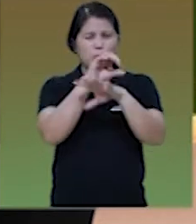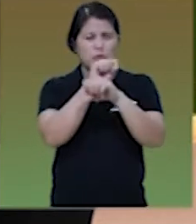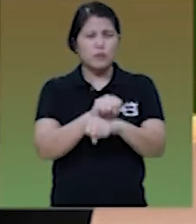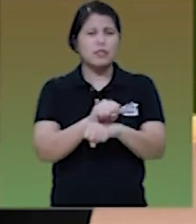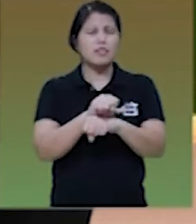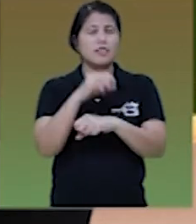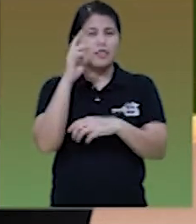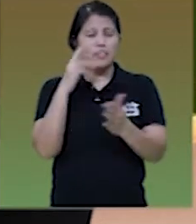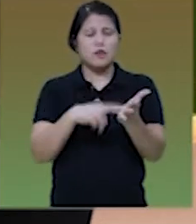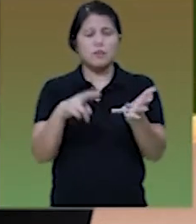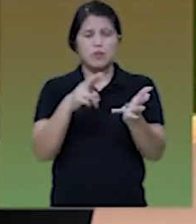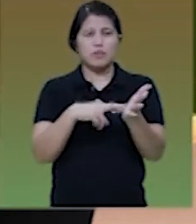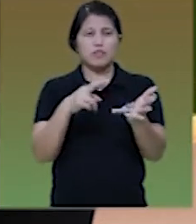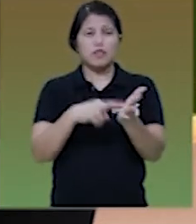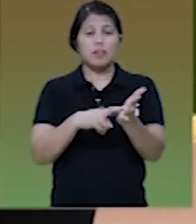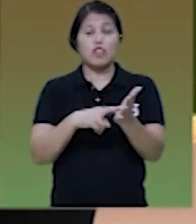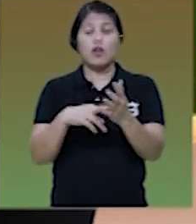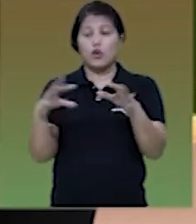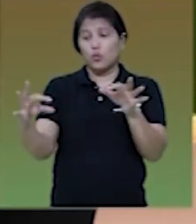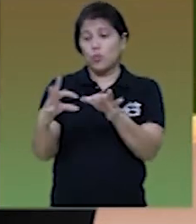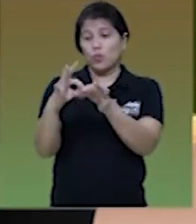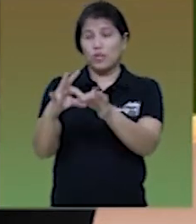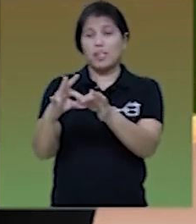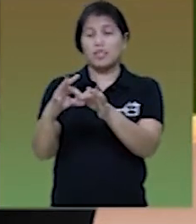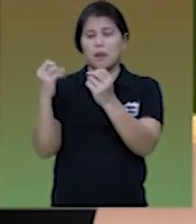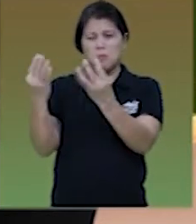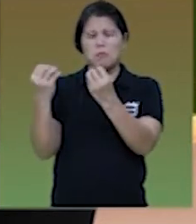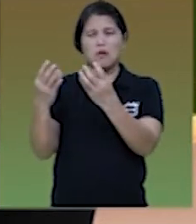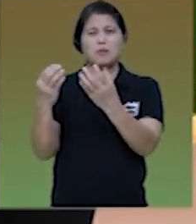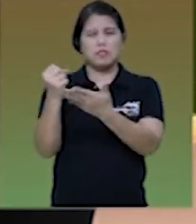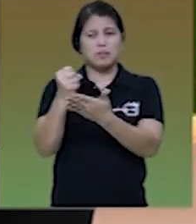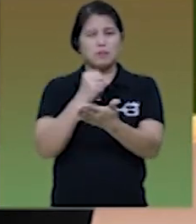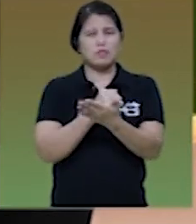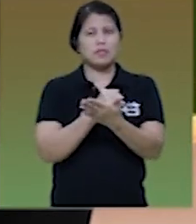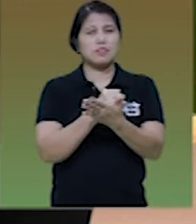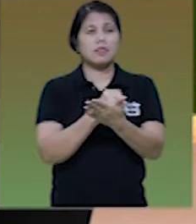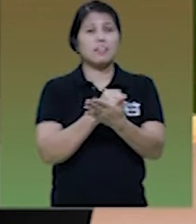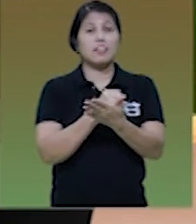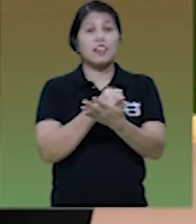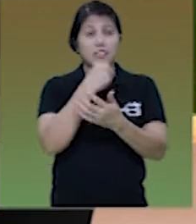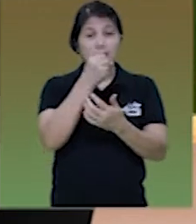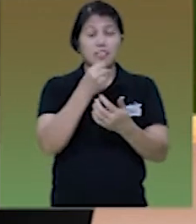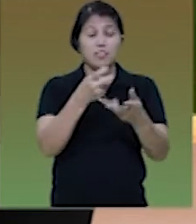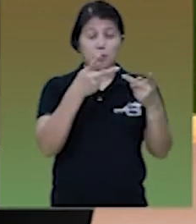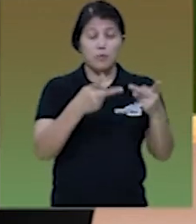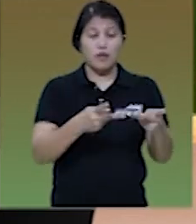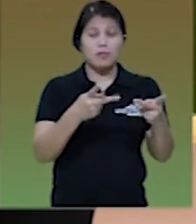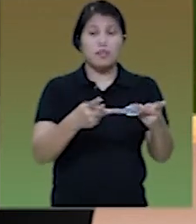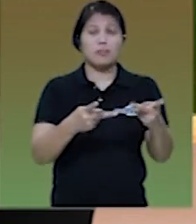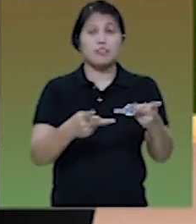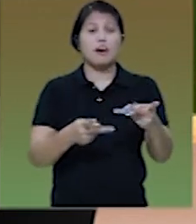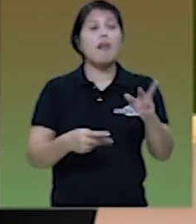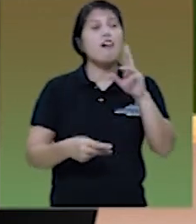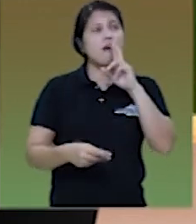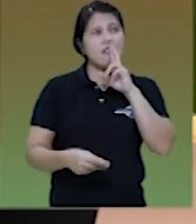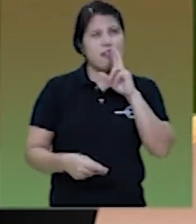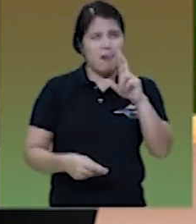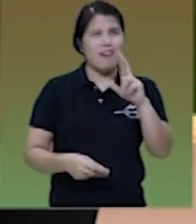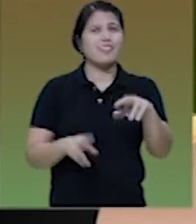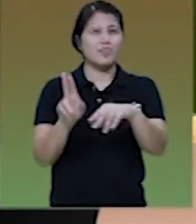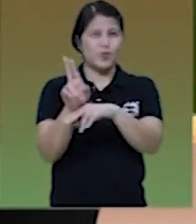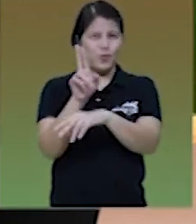To connect a plural subject to an action or to a state in the present, are is